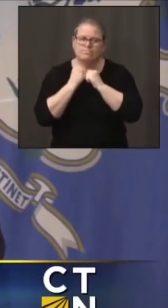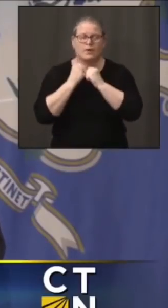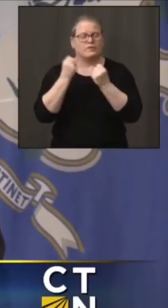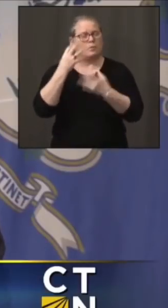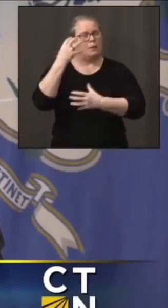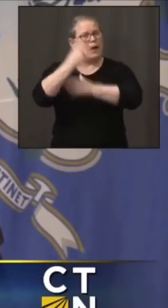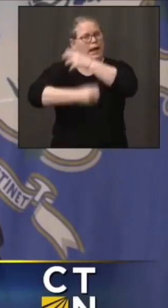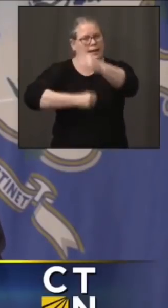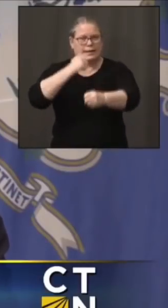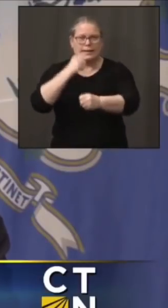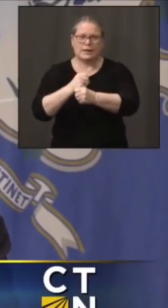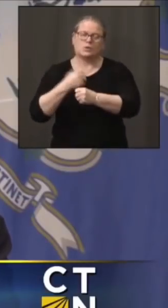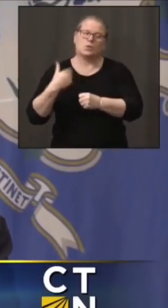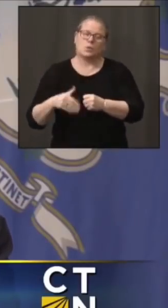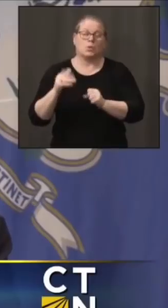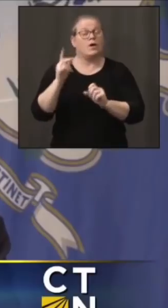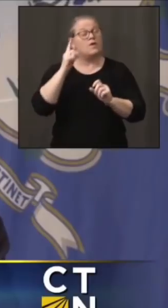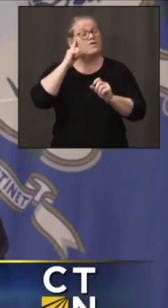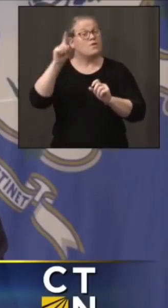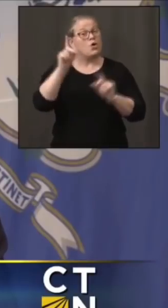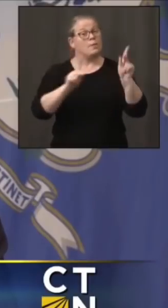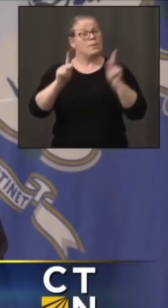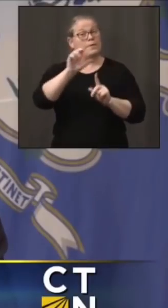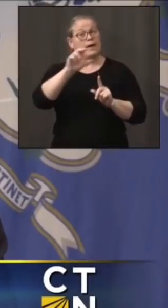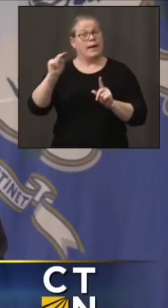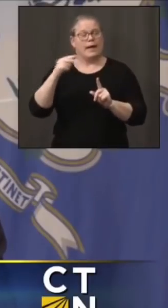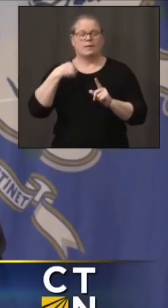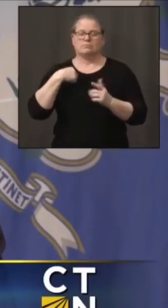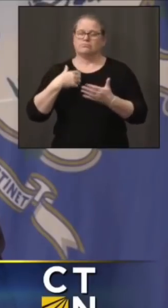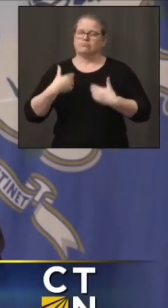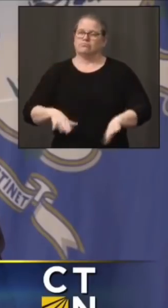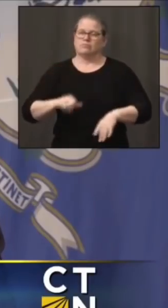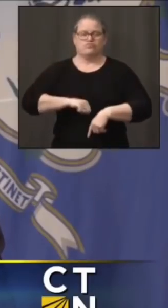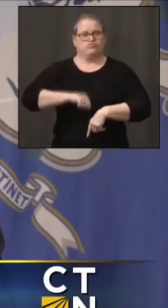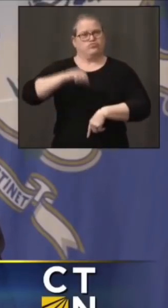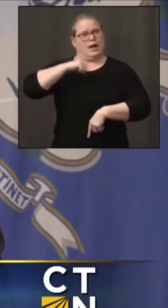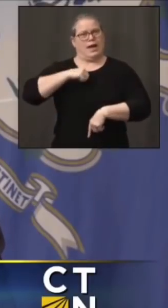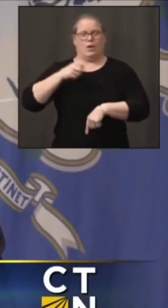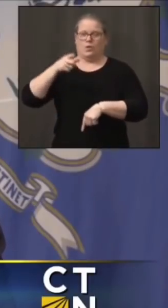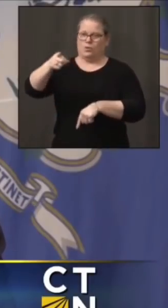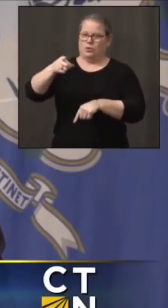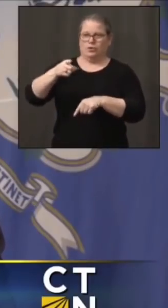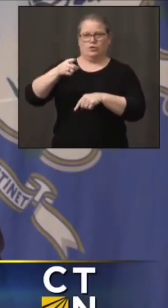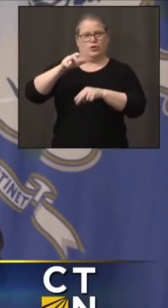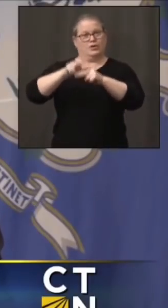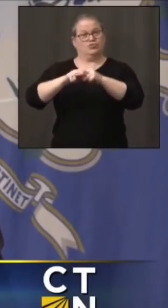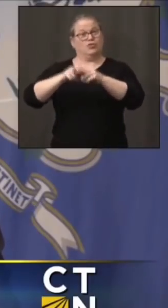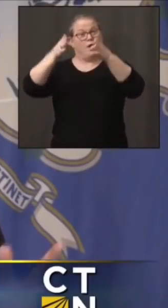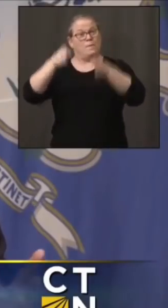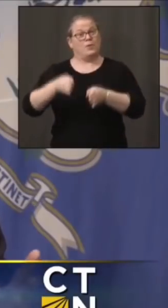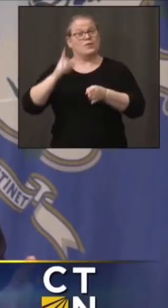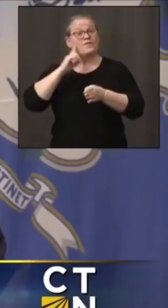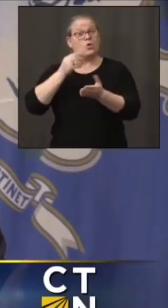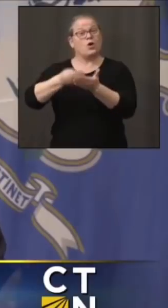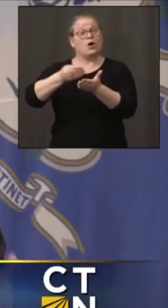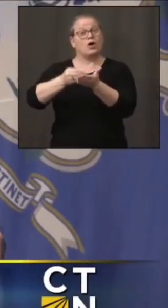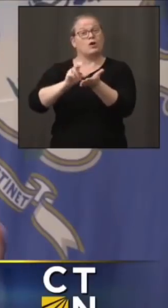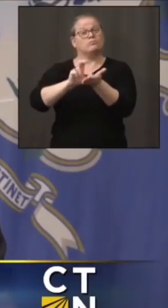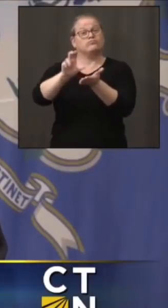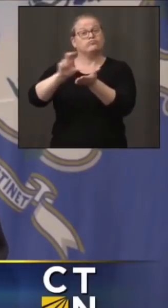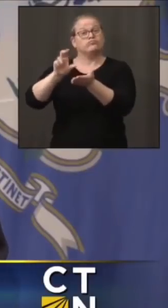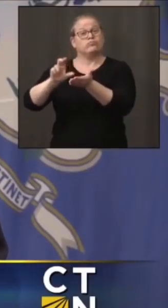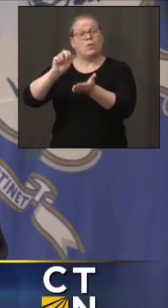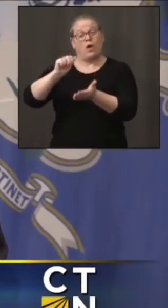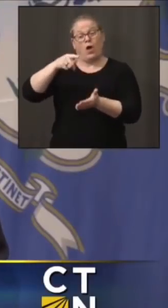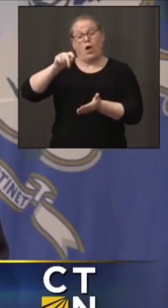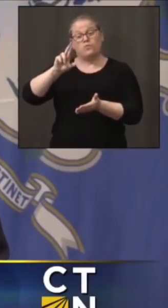be prouder on behalf of the people of Connecticut, and I'd say across the country, you're our chairperson of appropriations. That is a big deal.